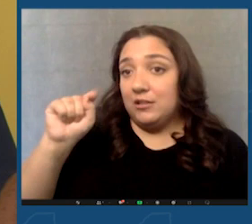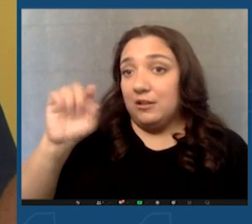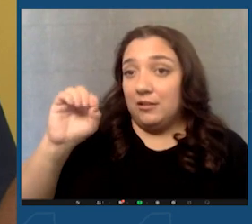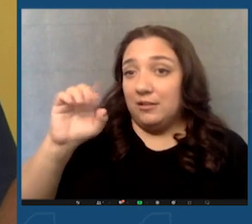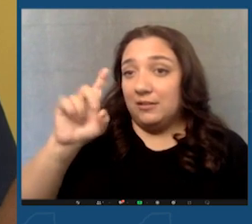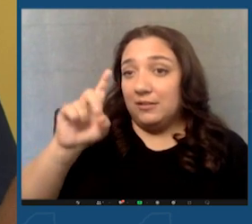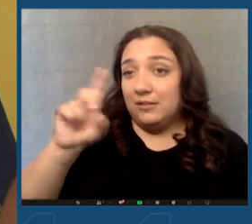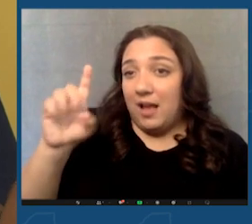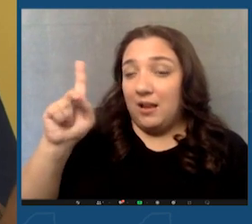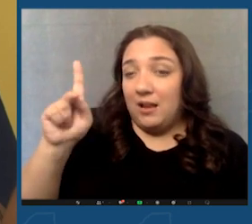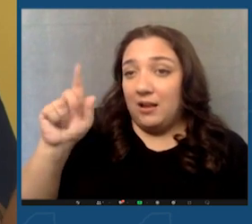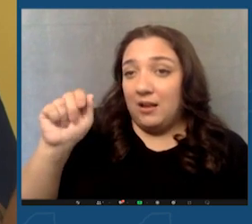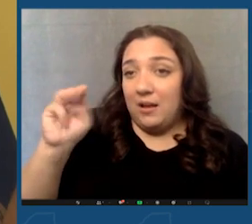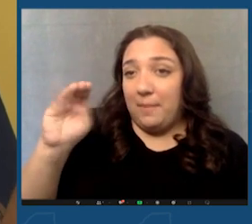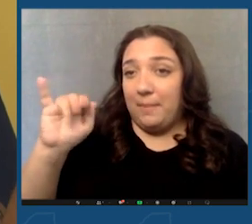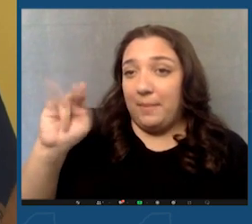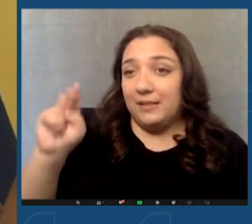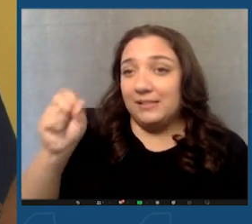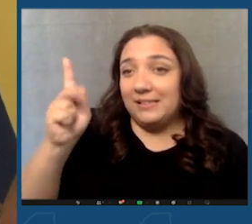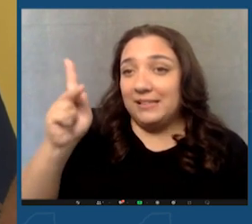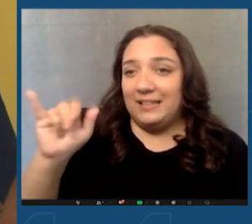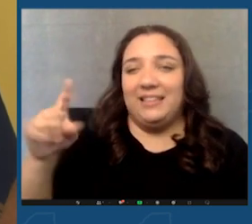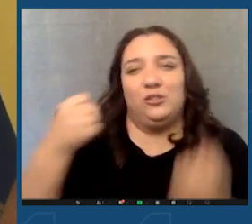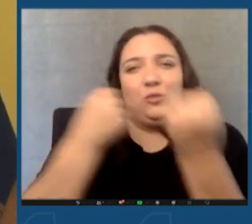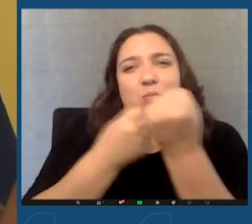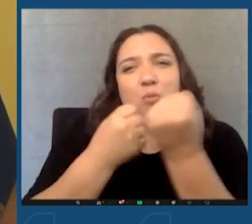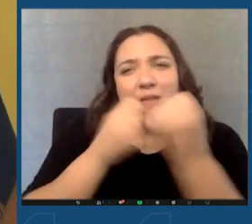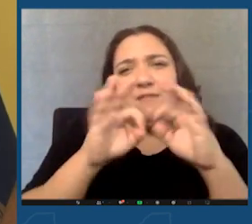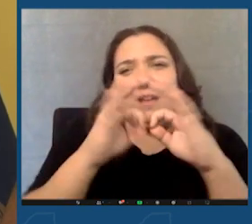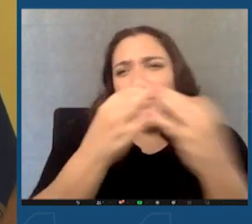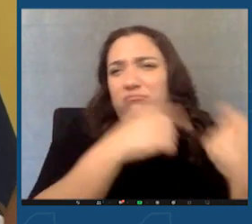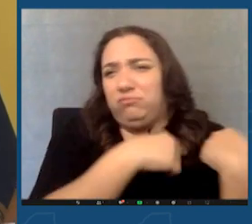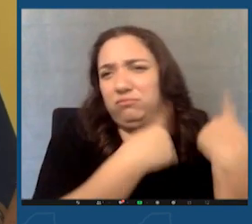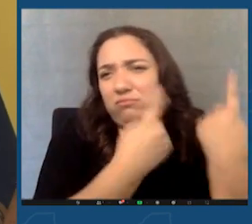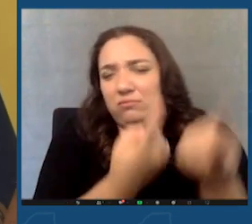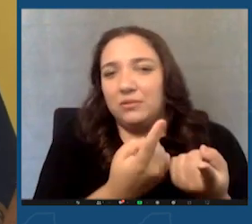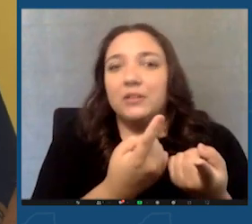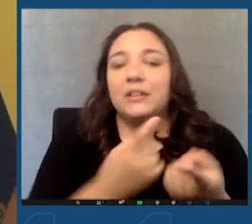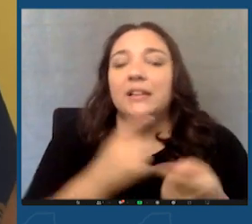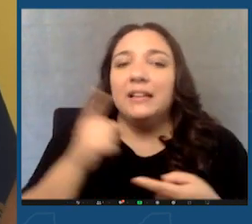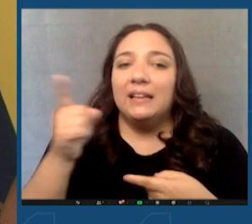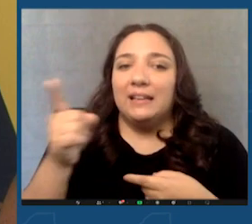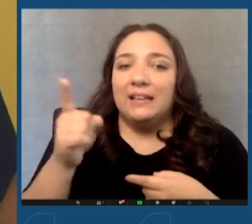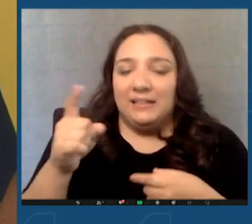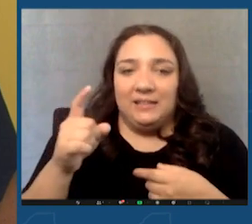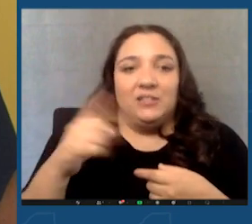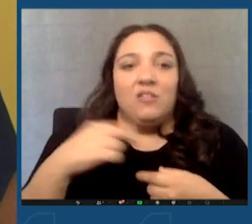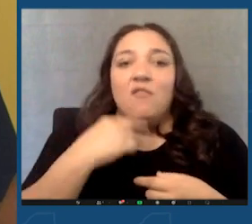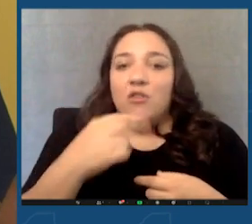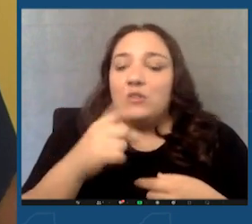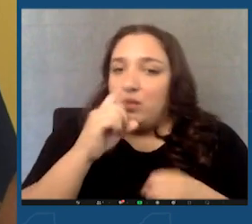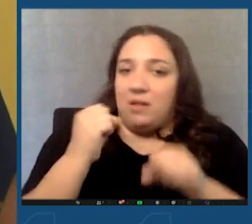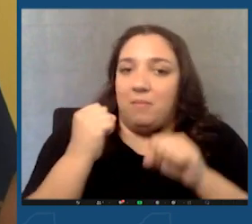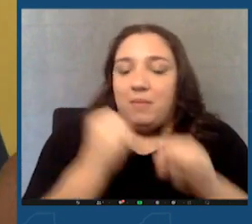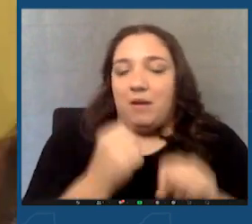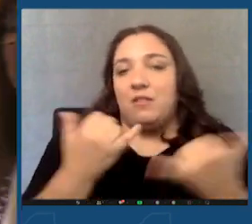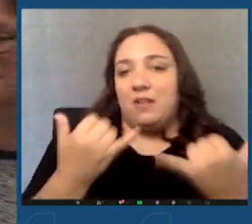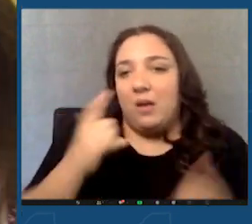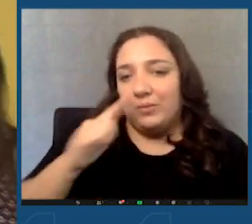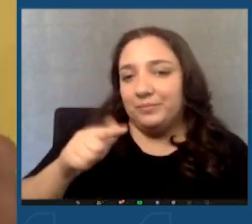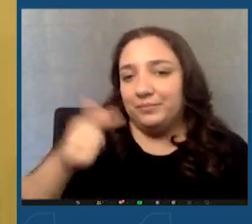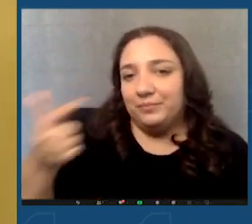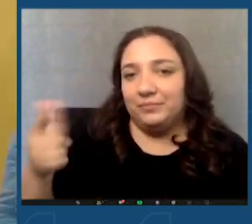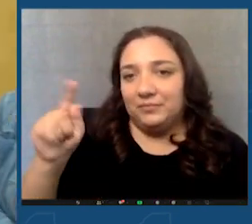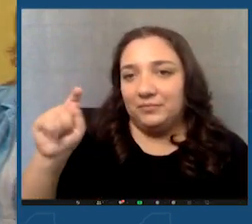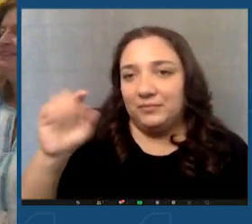in his district for many years, and his presence and his voice is so powerful in our state legislature. Senator Todd Kaminsky.